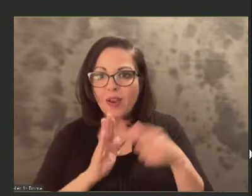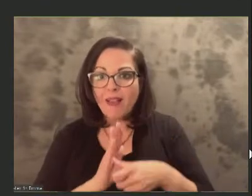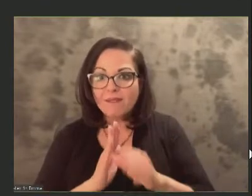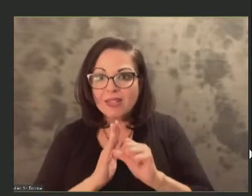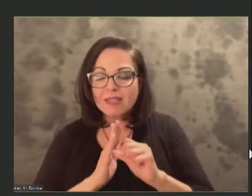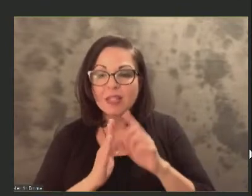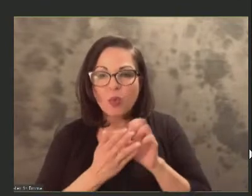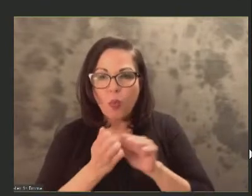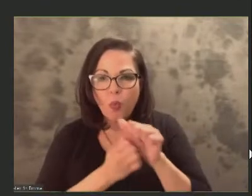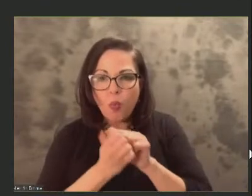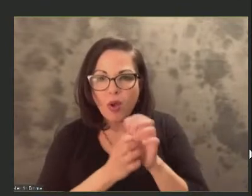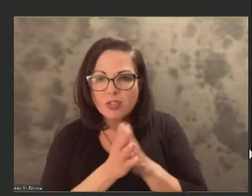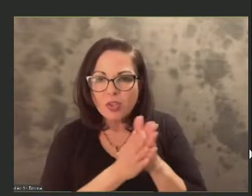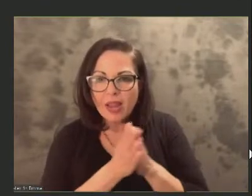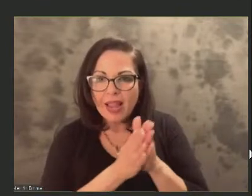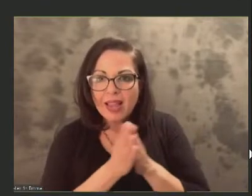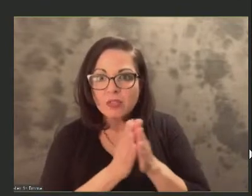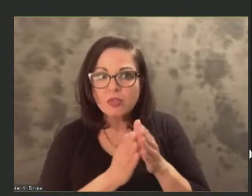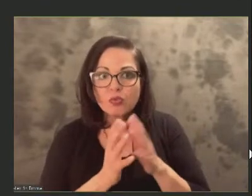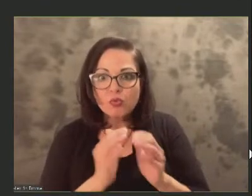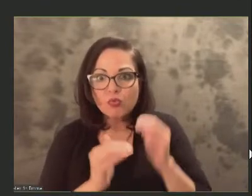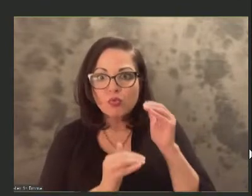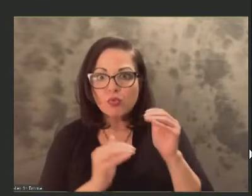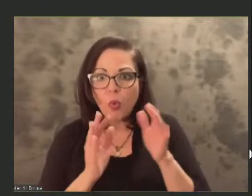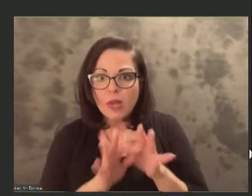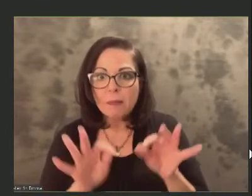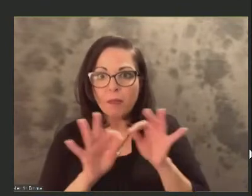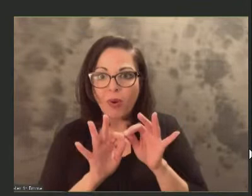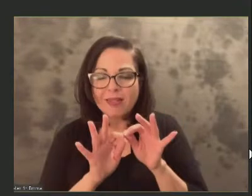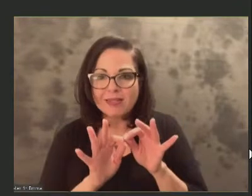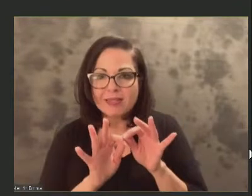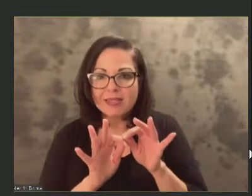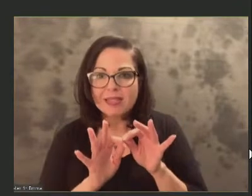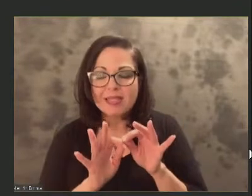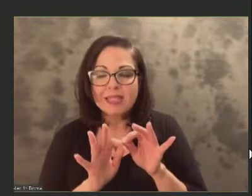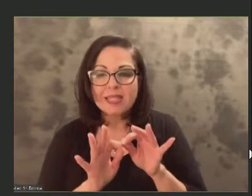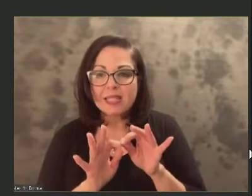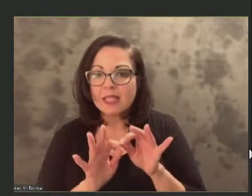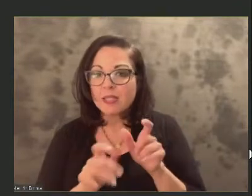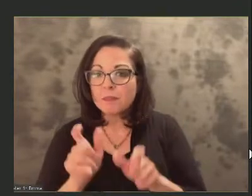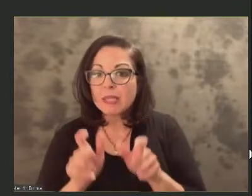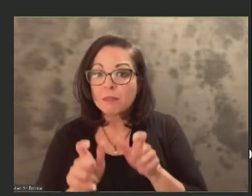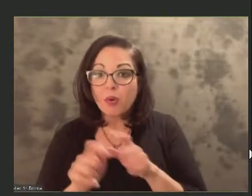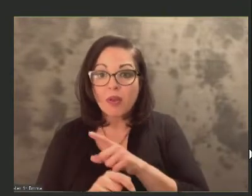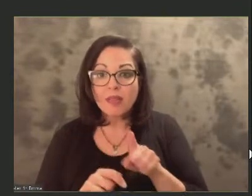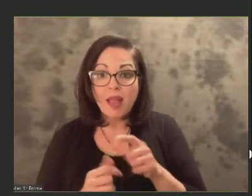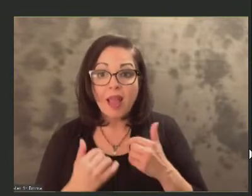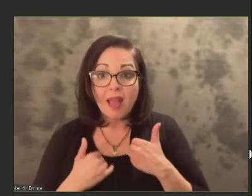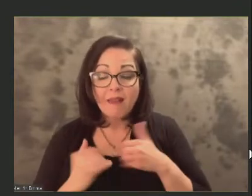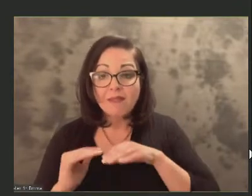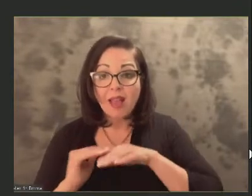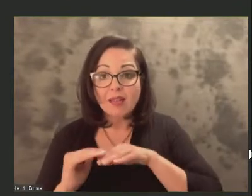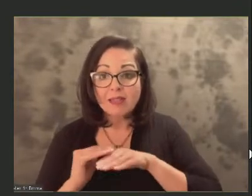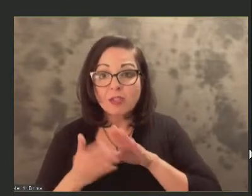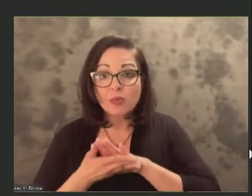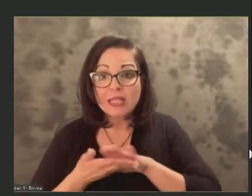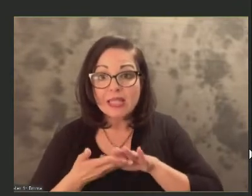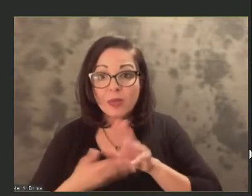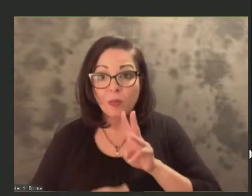washing your hands are so important, that people have access to clean